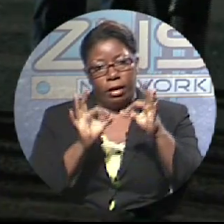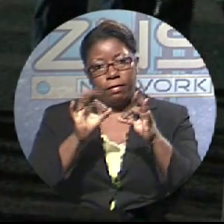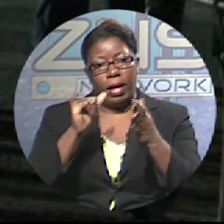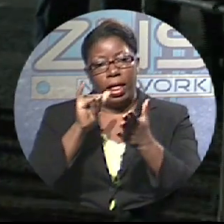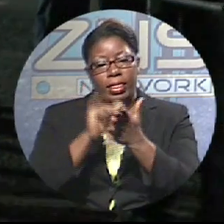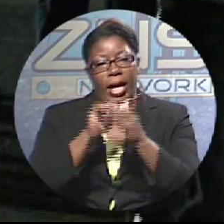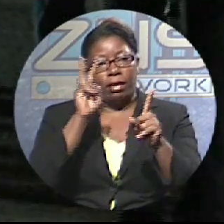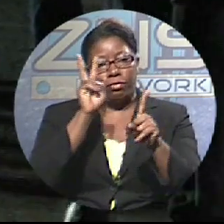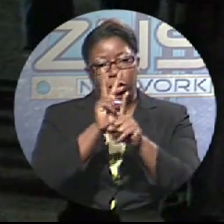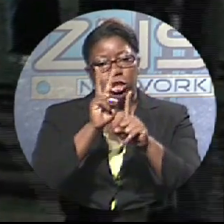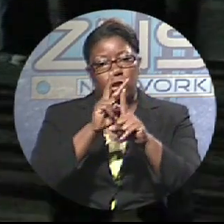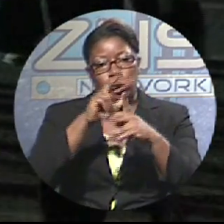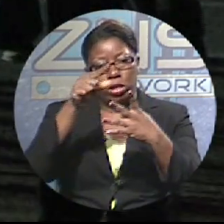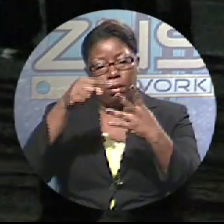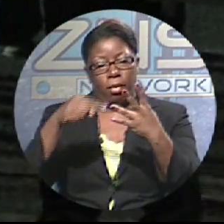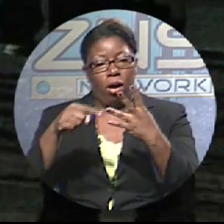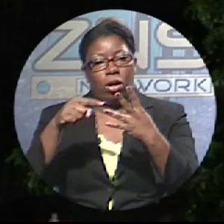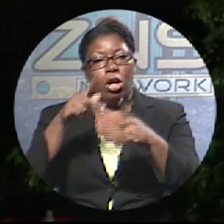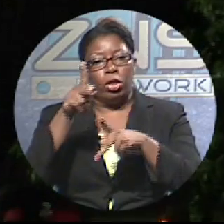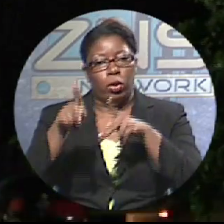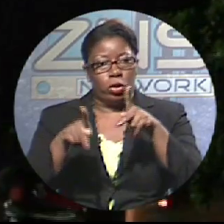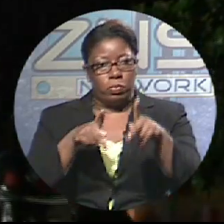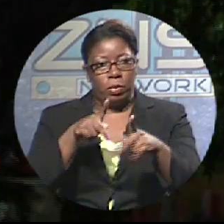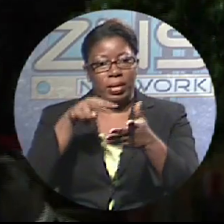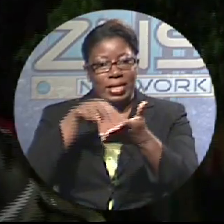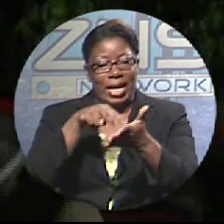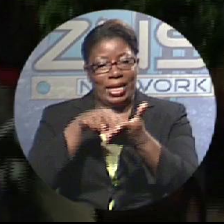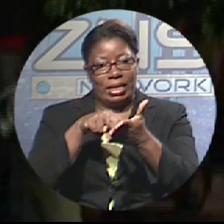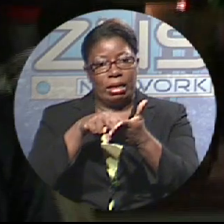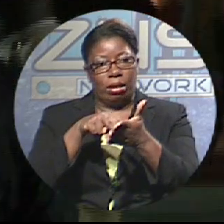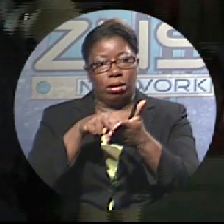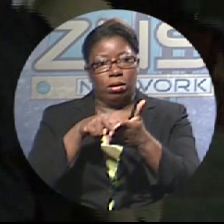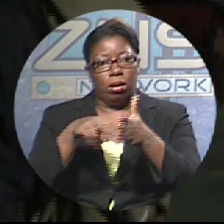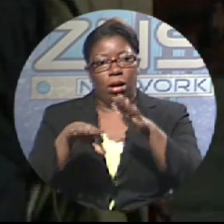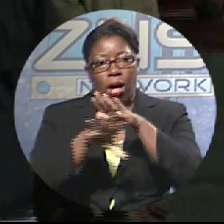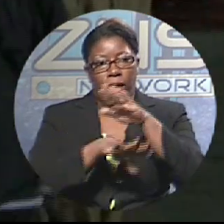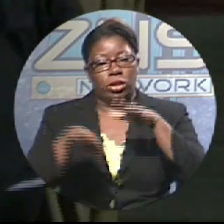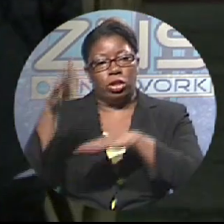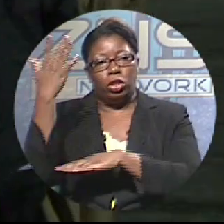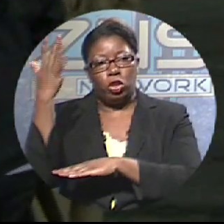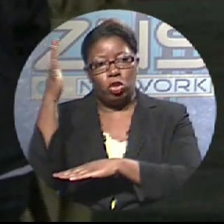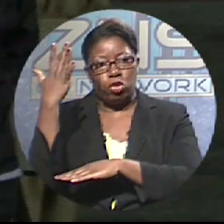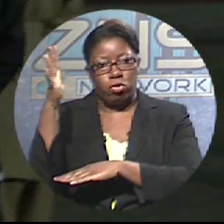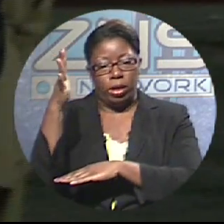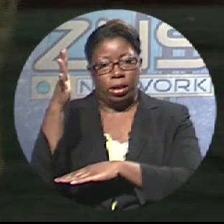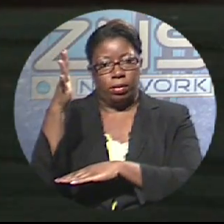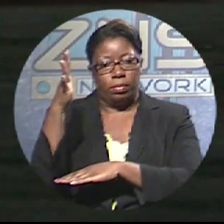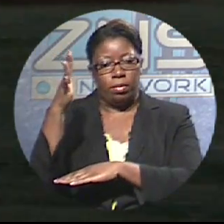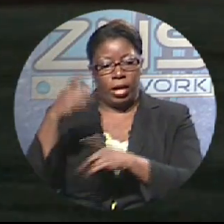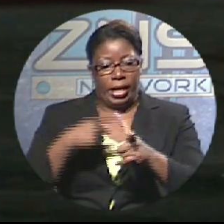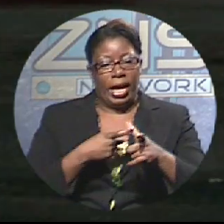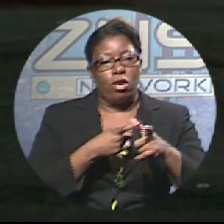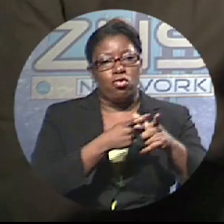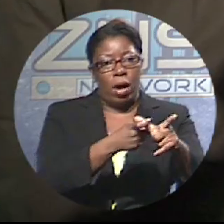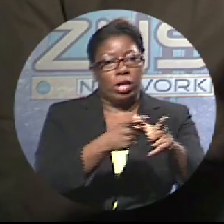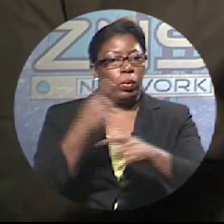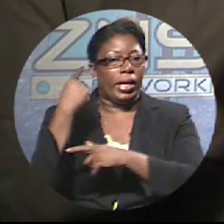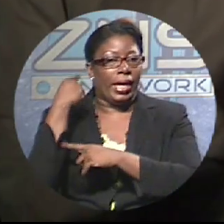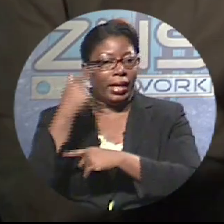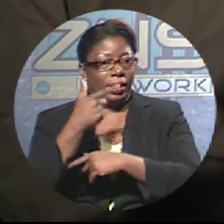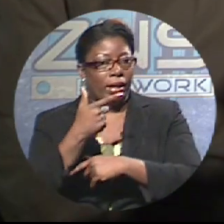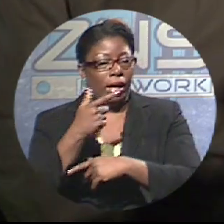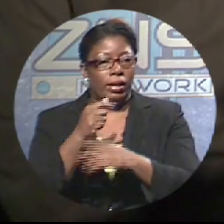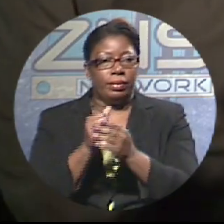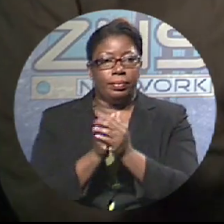during the shooting. However, residents tell us that several people were hanging under this tree and scattered when gunshots were heard.